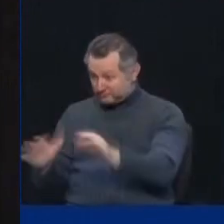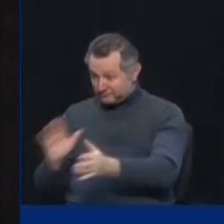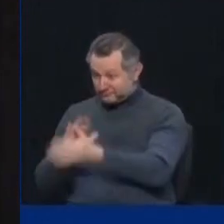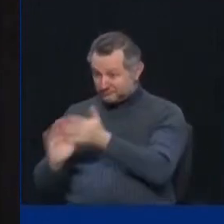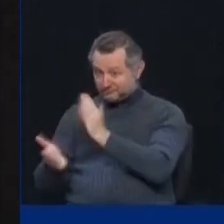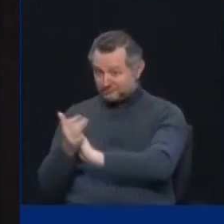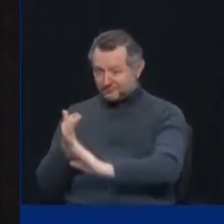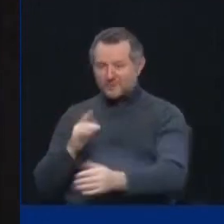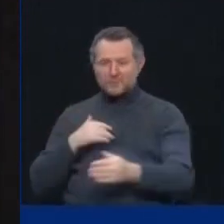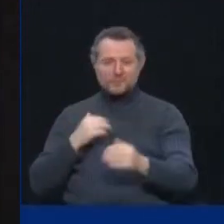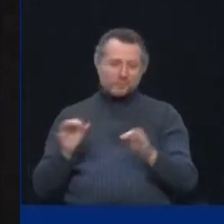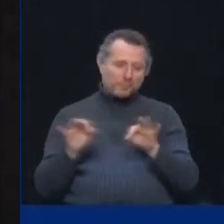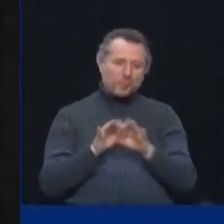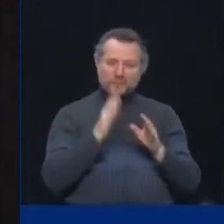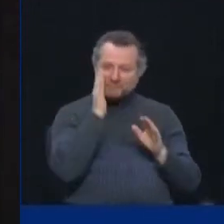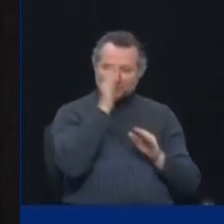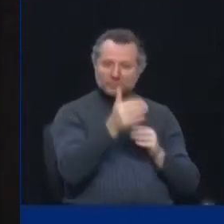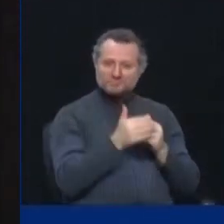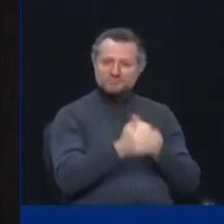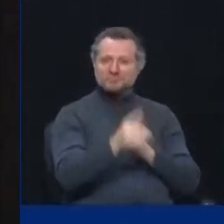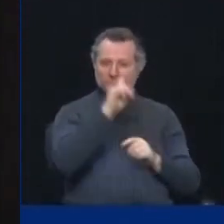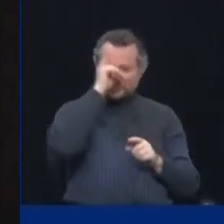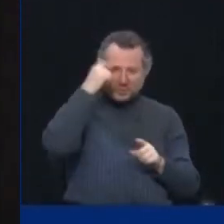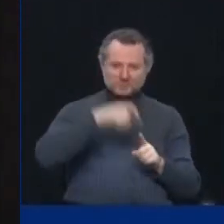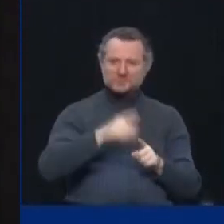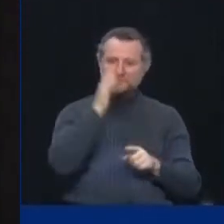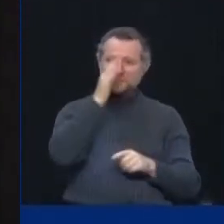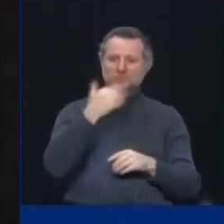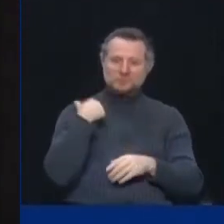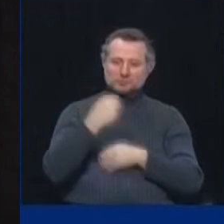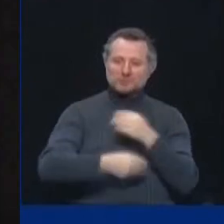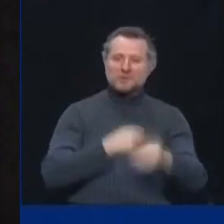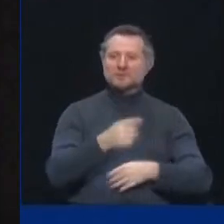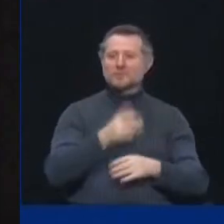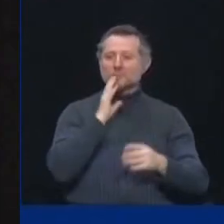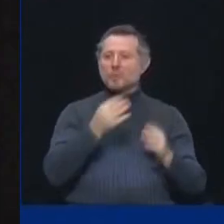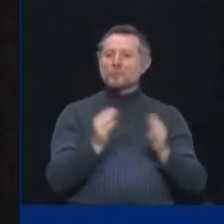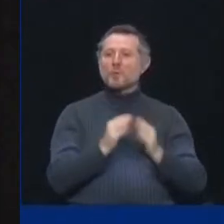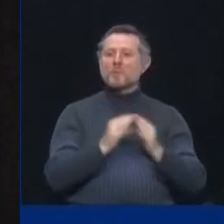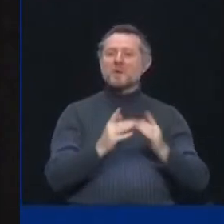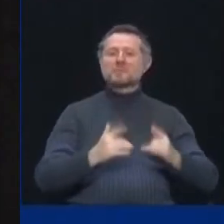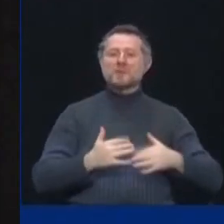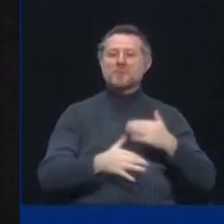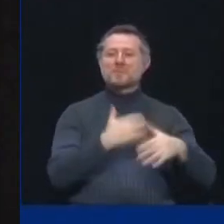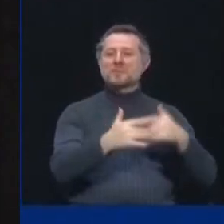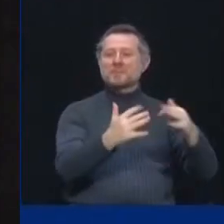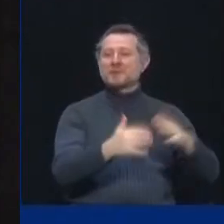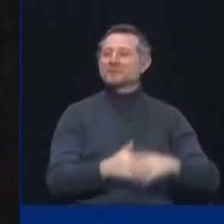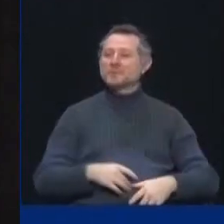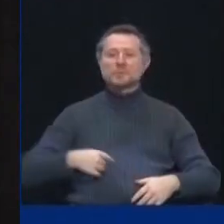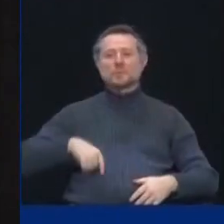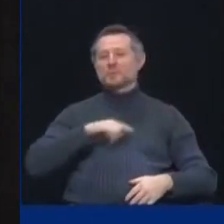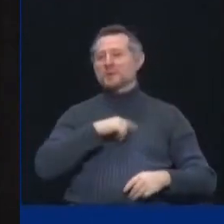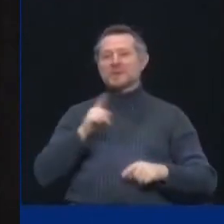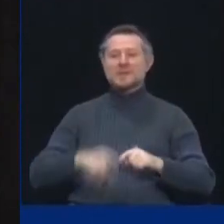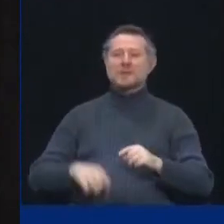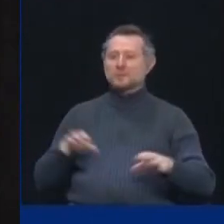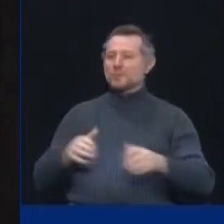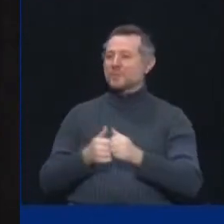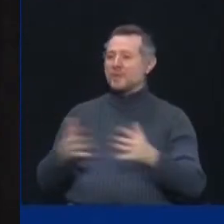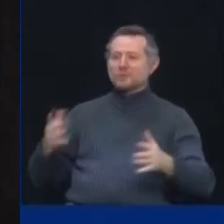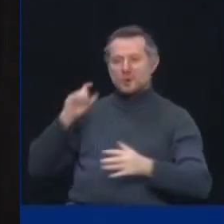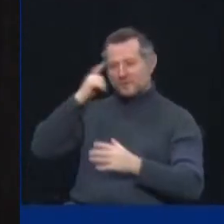the Bronx and future generations will take it to even the next level. And we could not do that without our governor. So thank you,